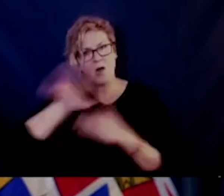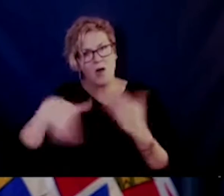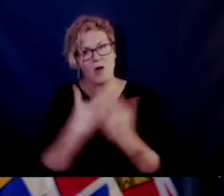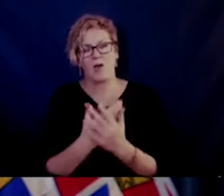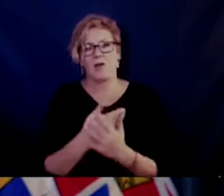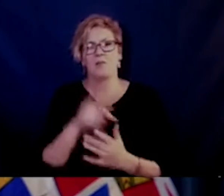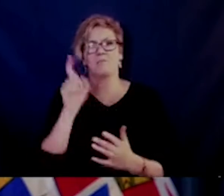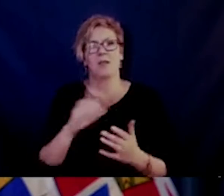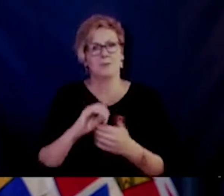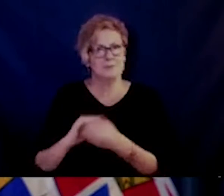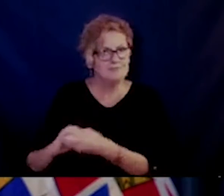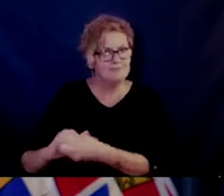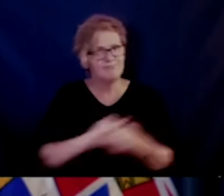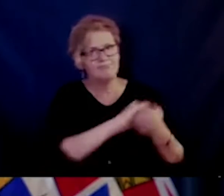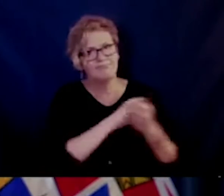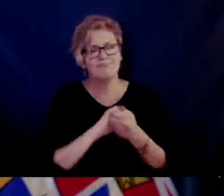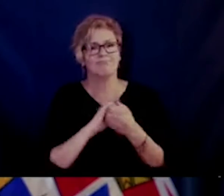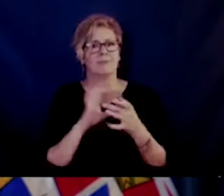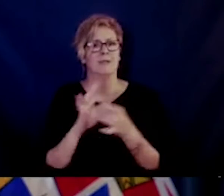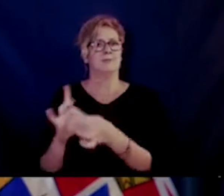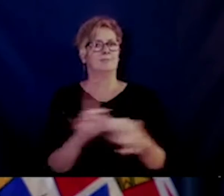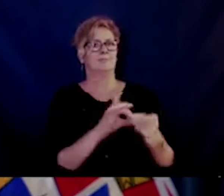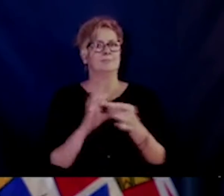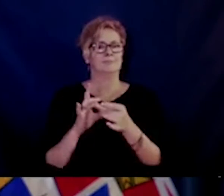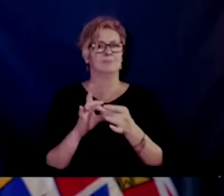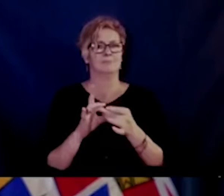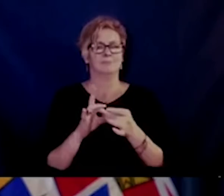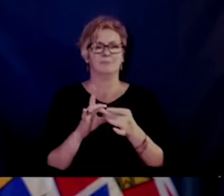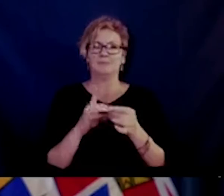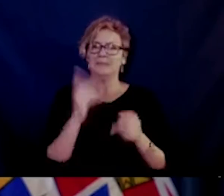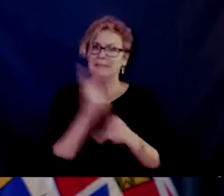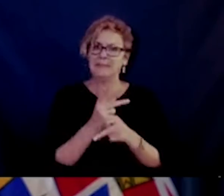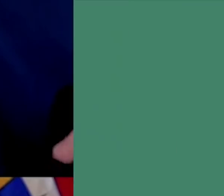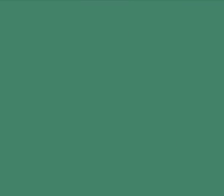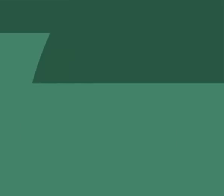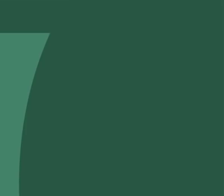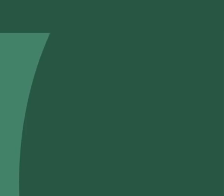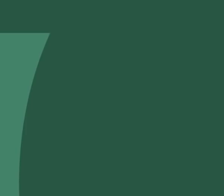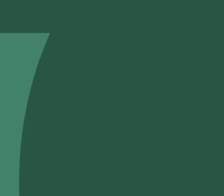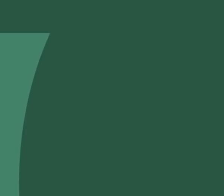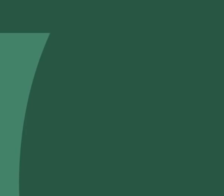do our part and get through this next few months. And that means doing things small and safe.